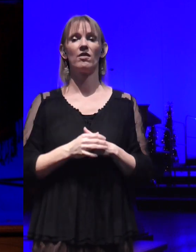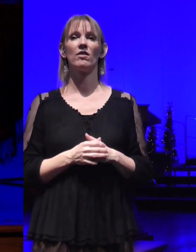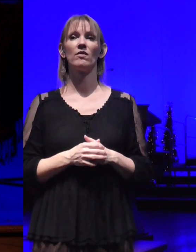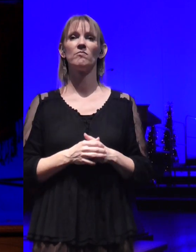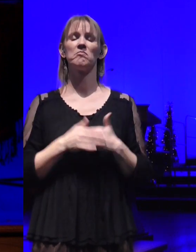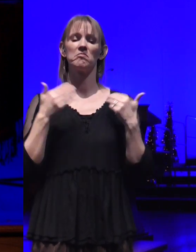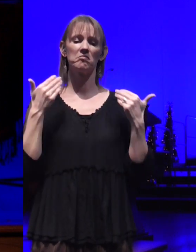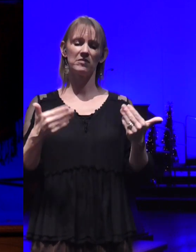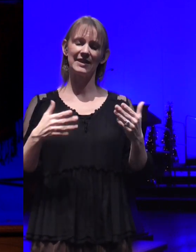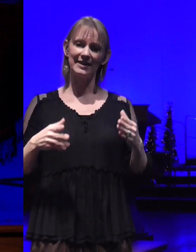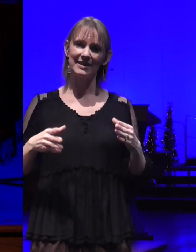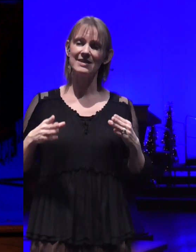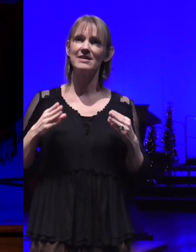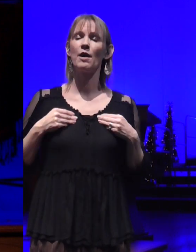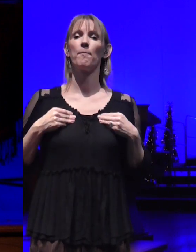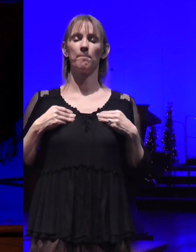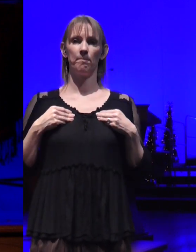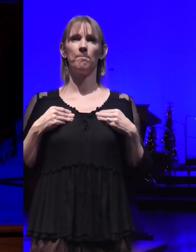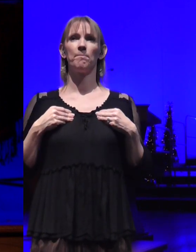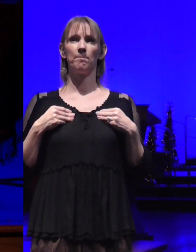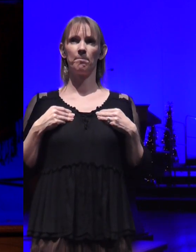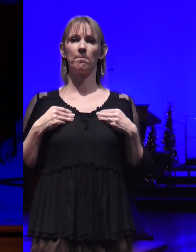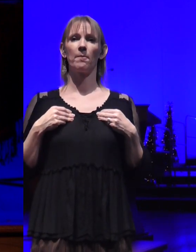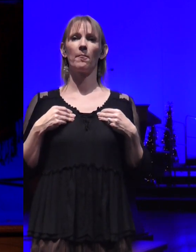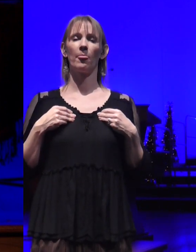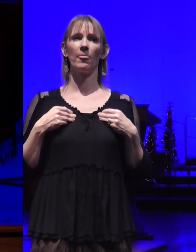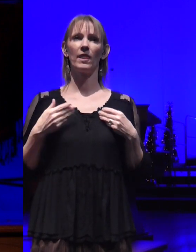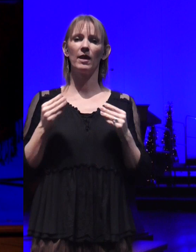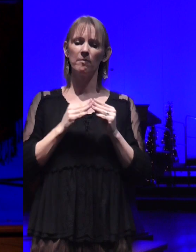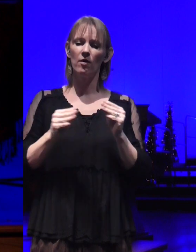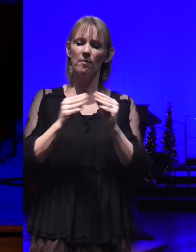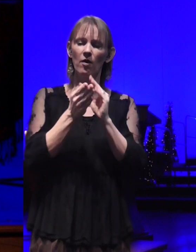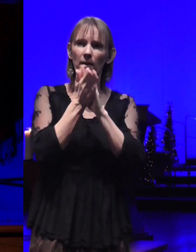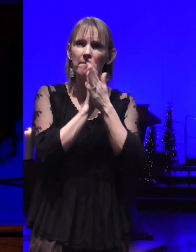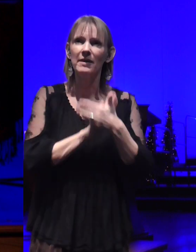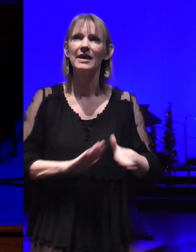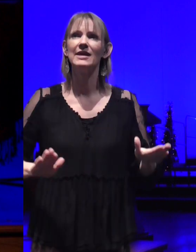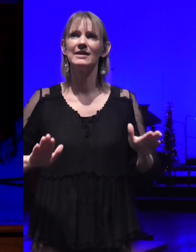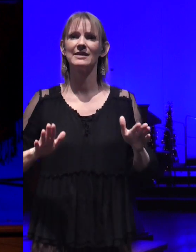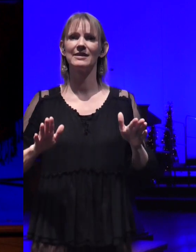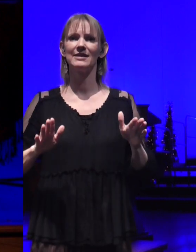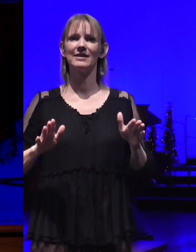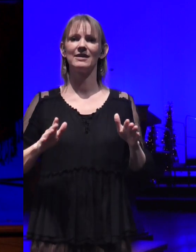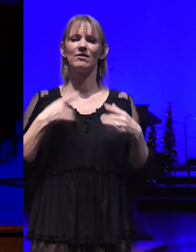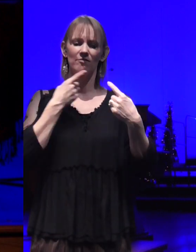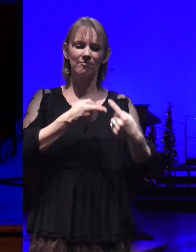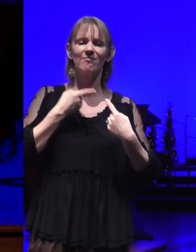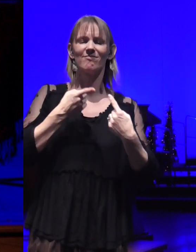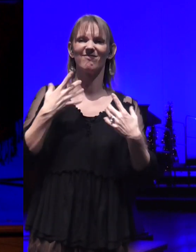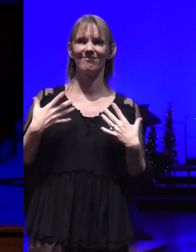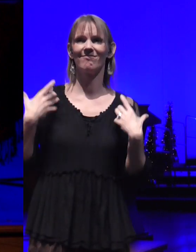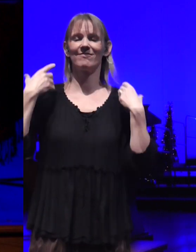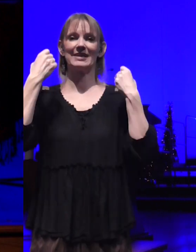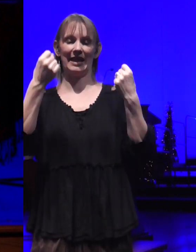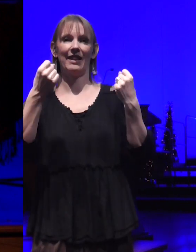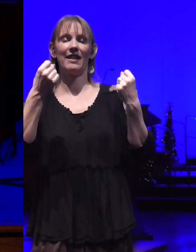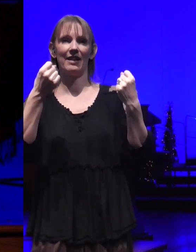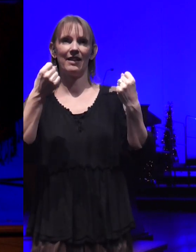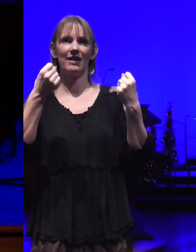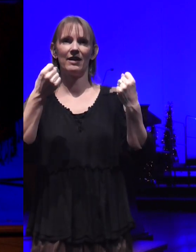So accept the coming forth of greater and greater peace, the healing of strife, wherever it